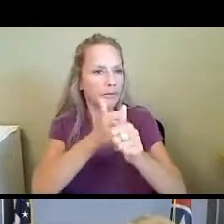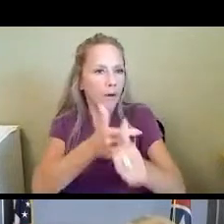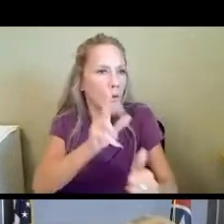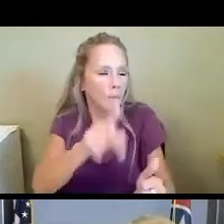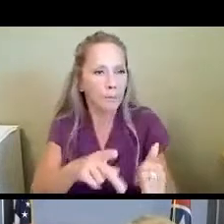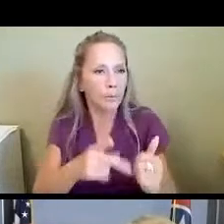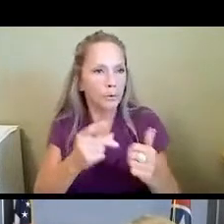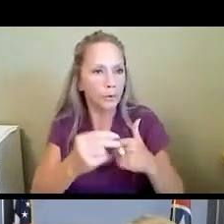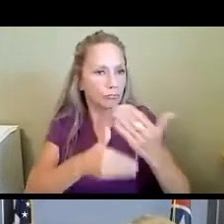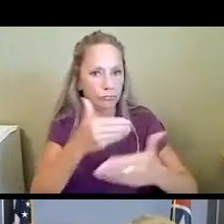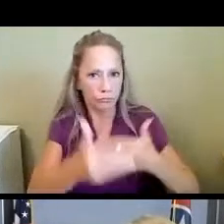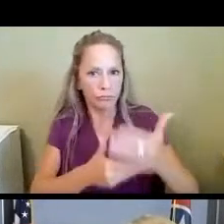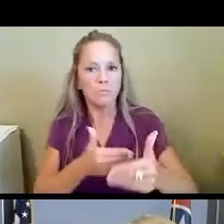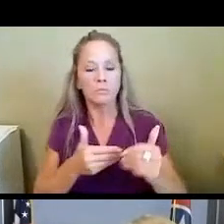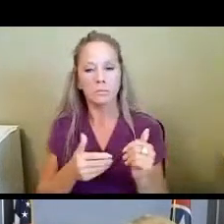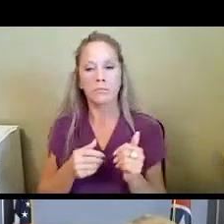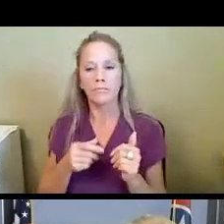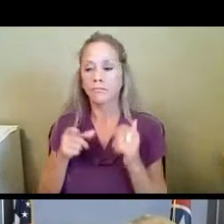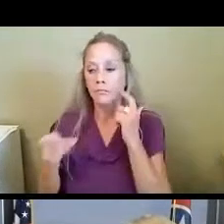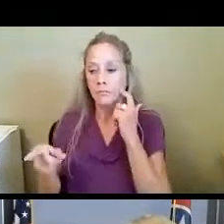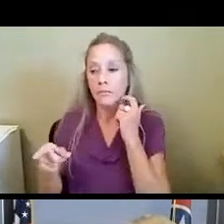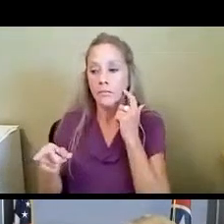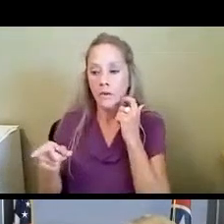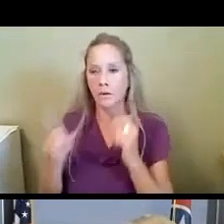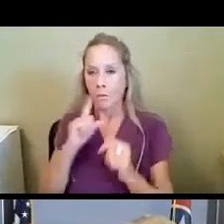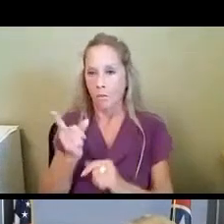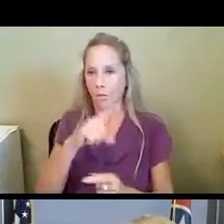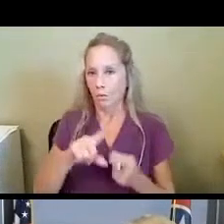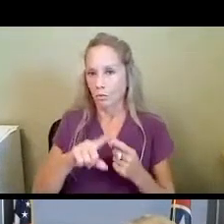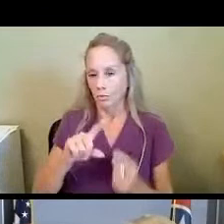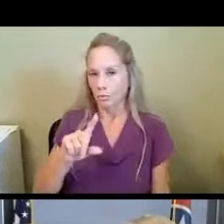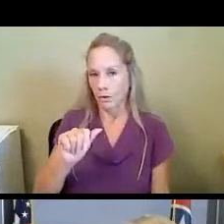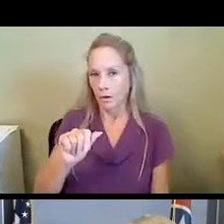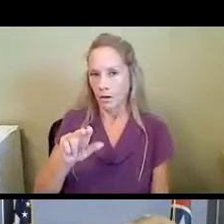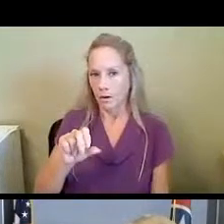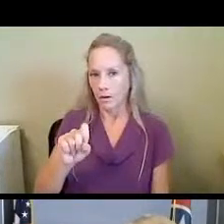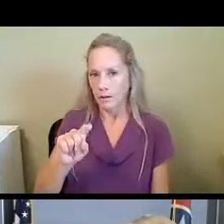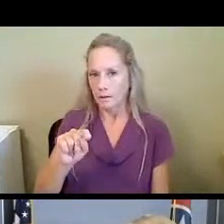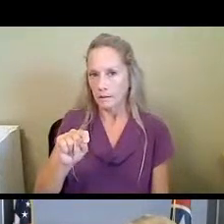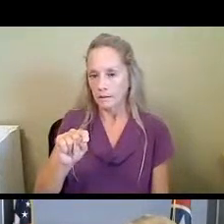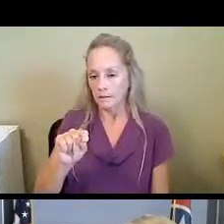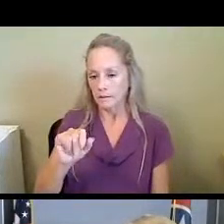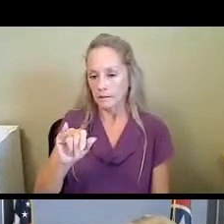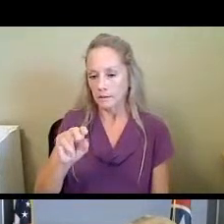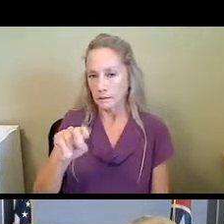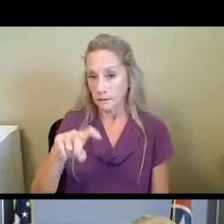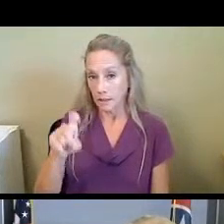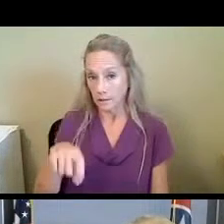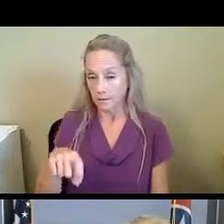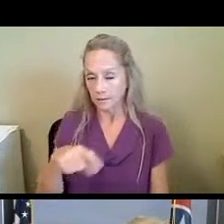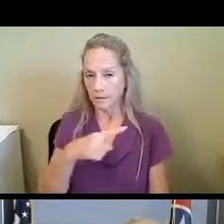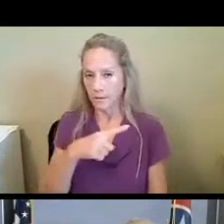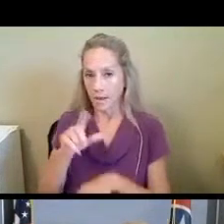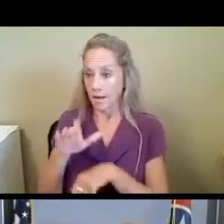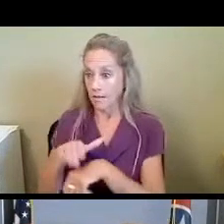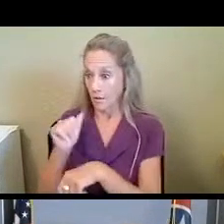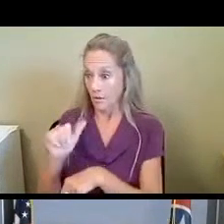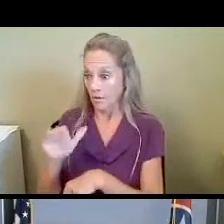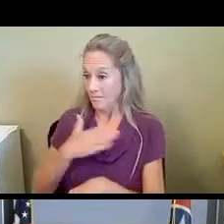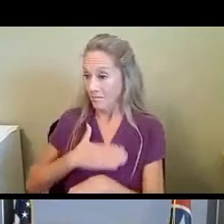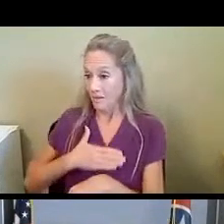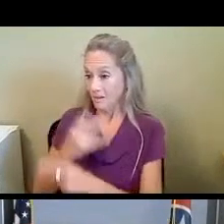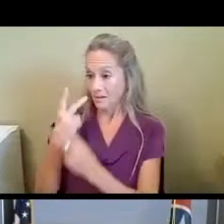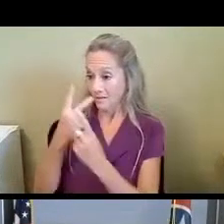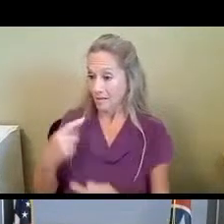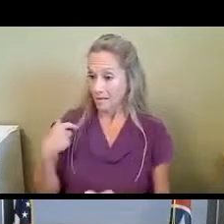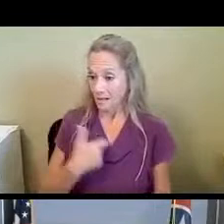called her and they want her to come there. So she'll be going to Austin, Texas, I think later this week. So let me talk first about